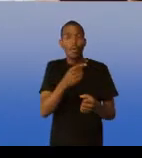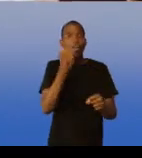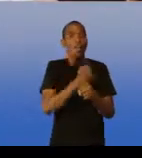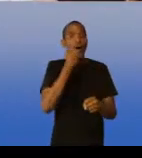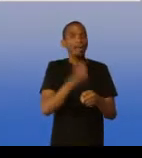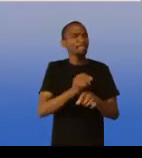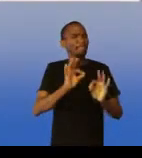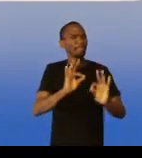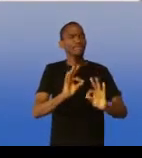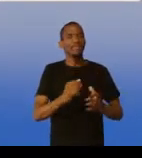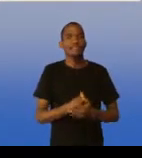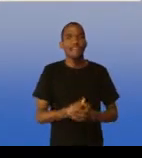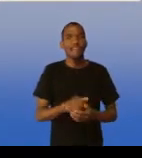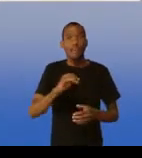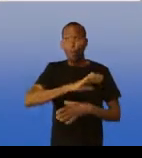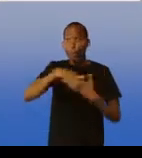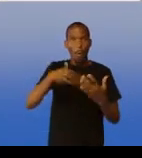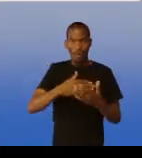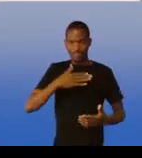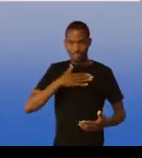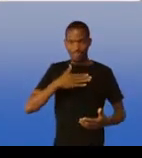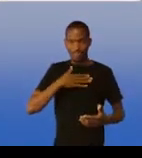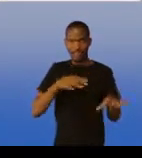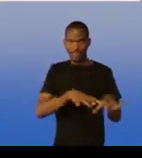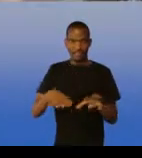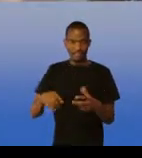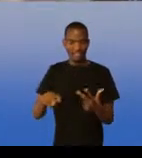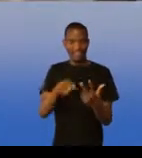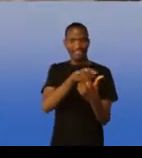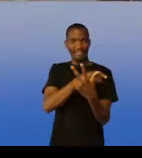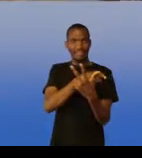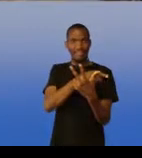well. All our 3 children are HIV negative.